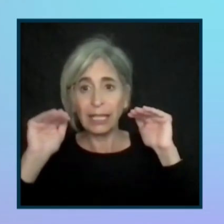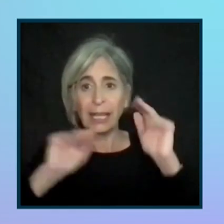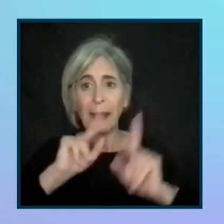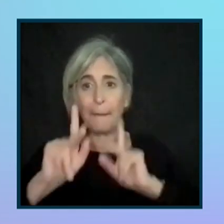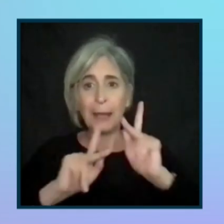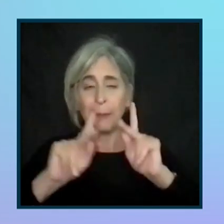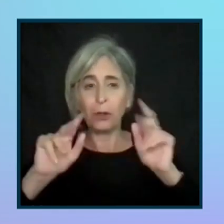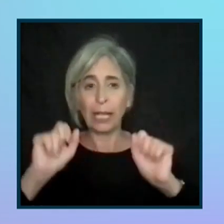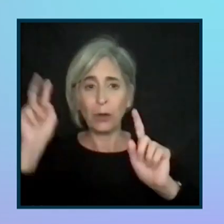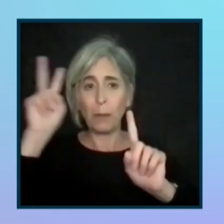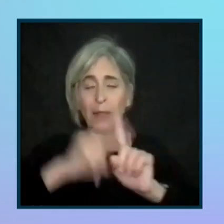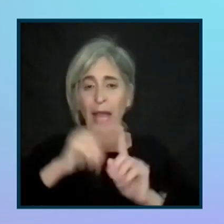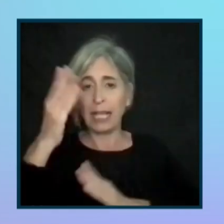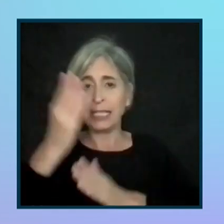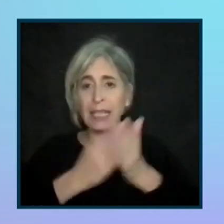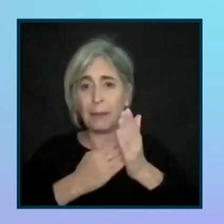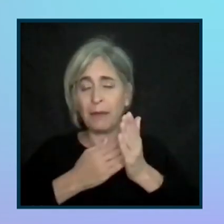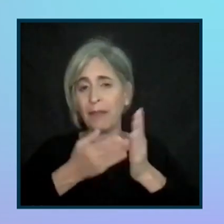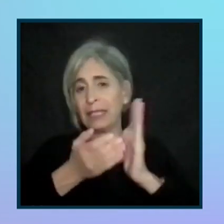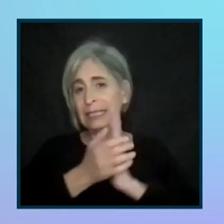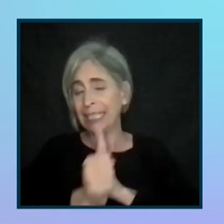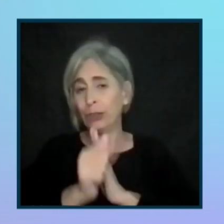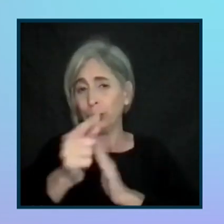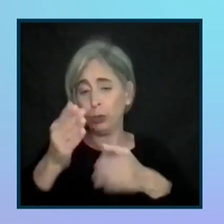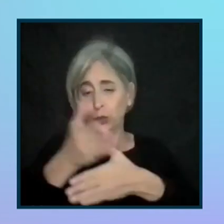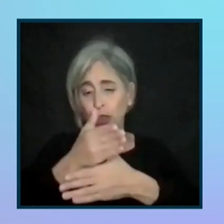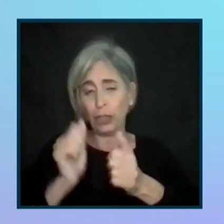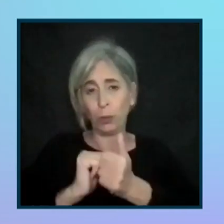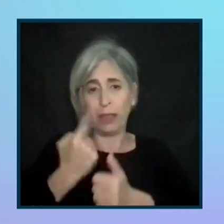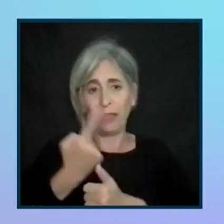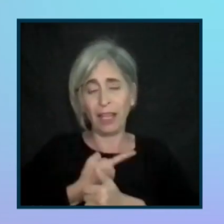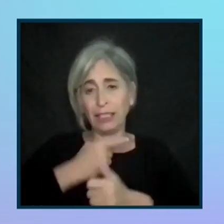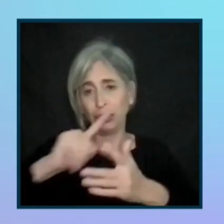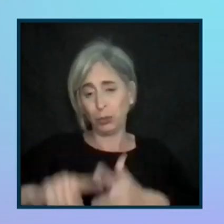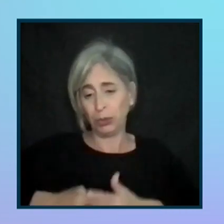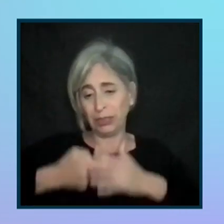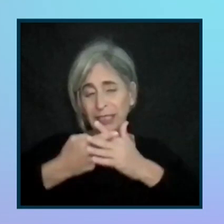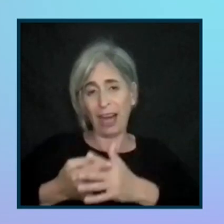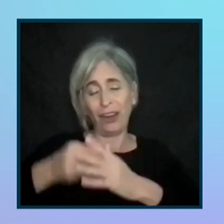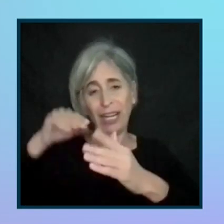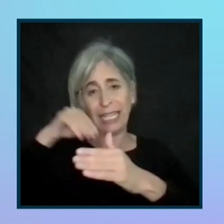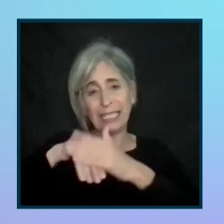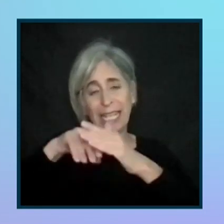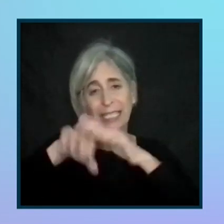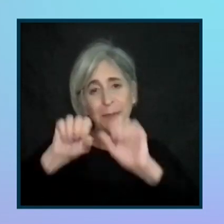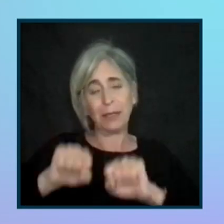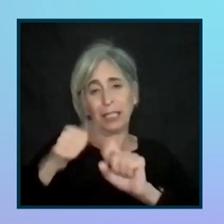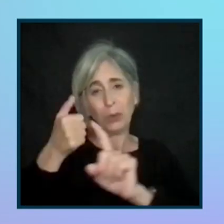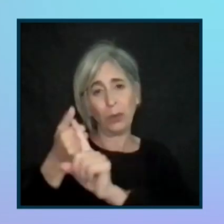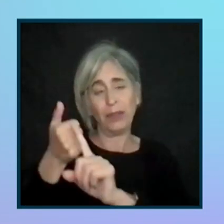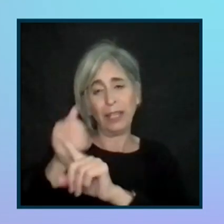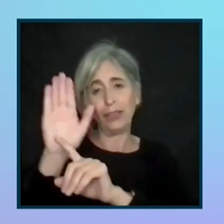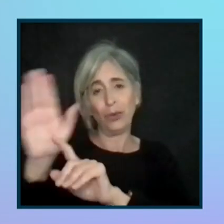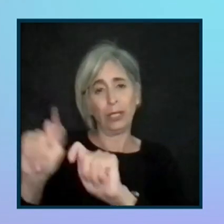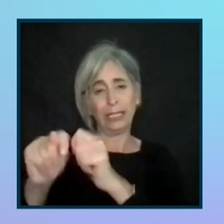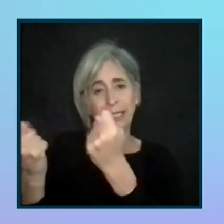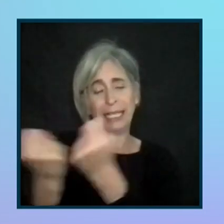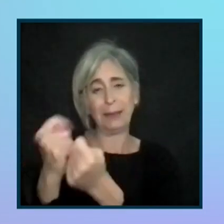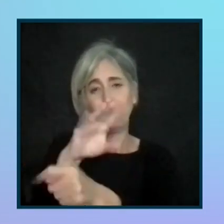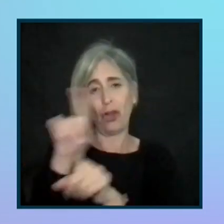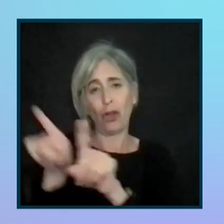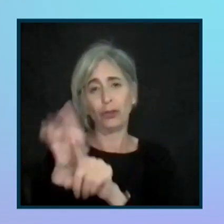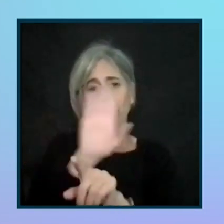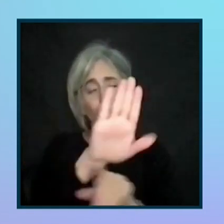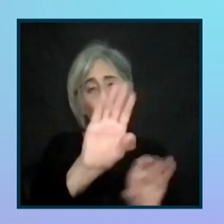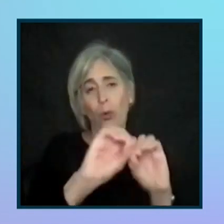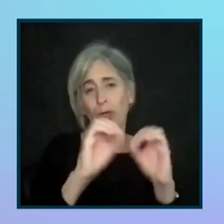the techniques that you shared with us to help kickstart accessibility within their own teams and organizations.